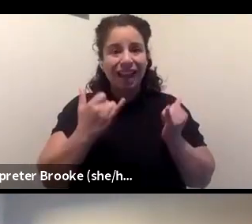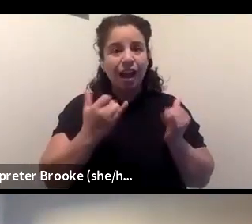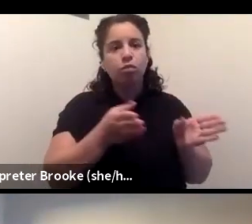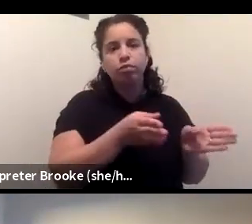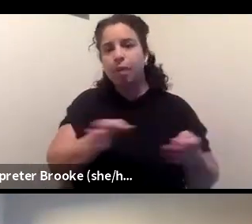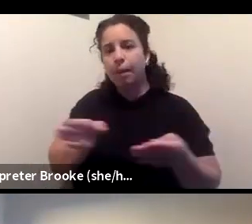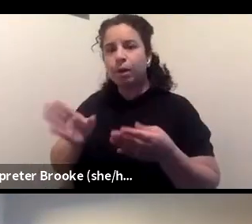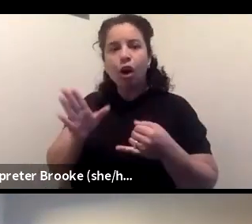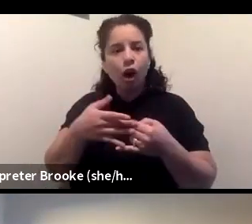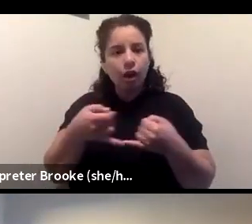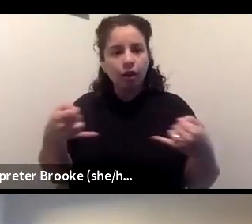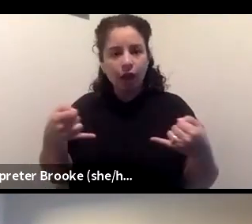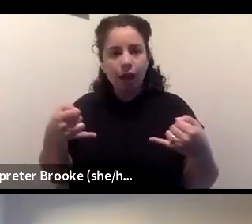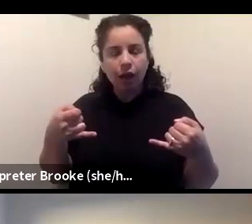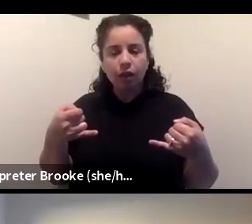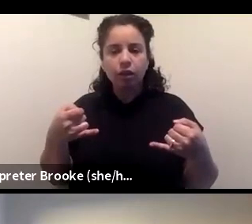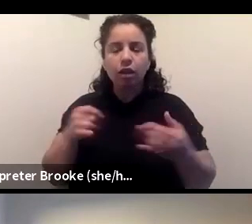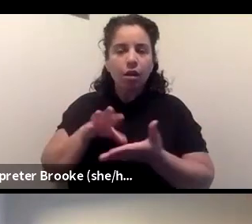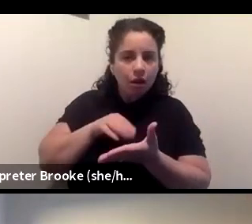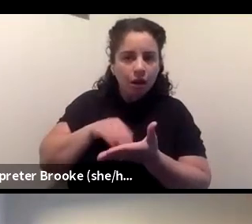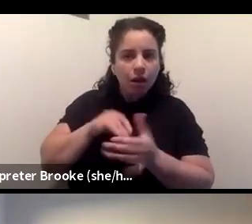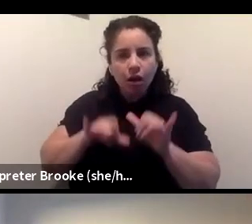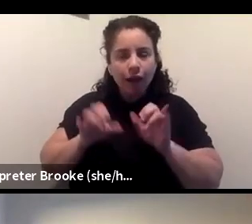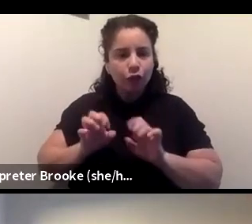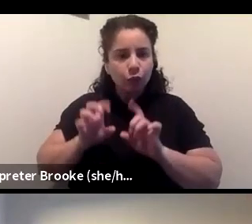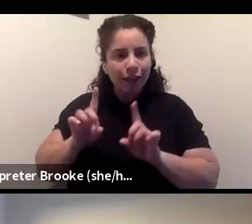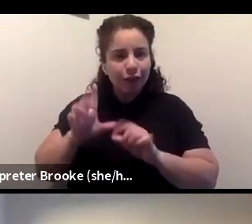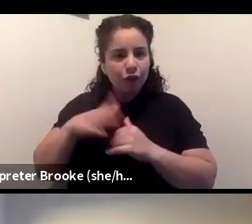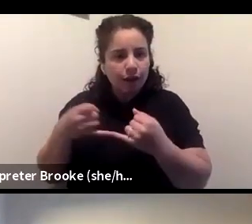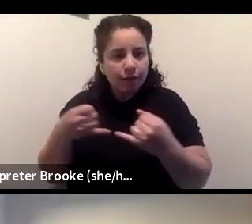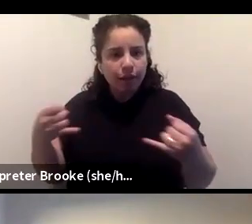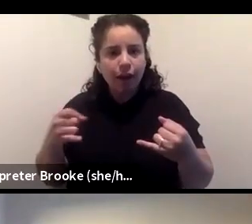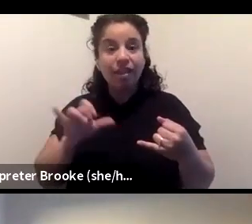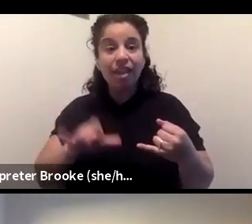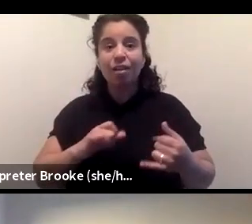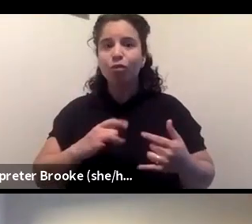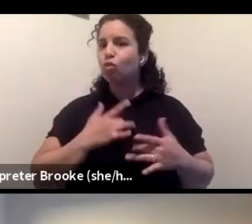how there's this exciting potential in that